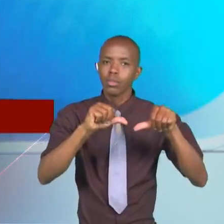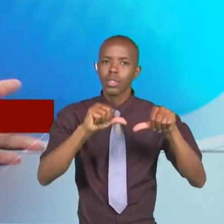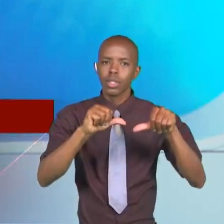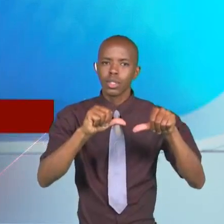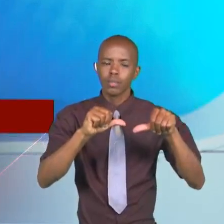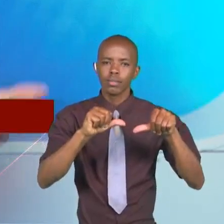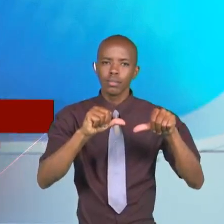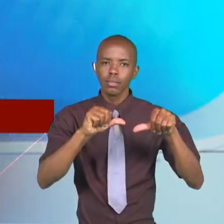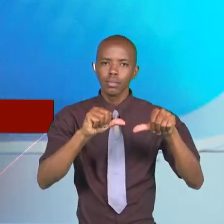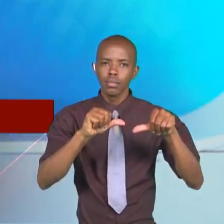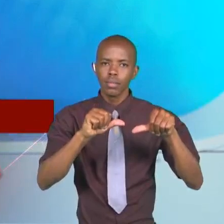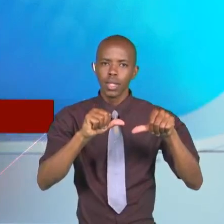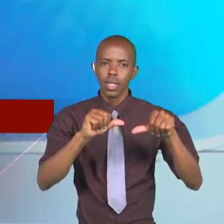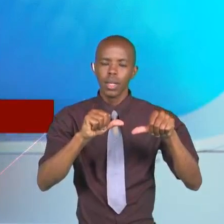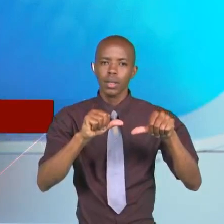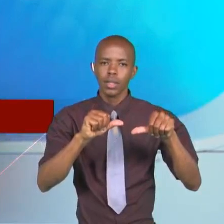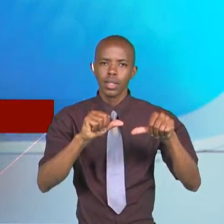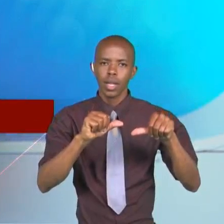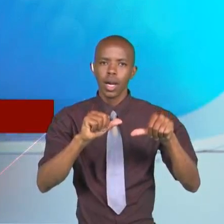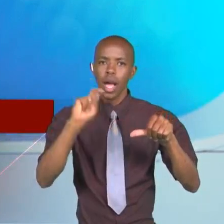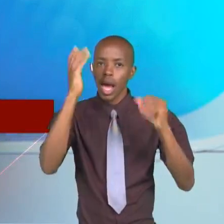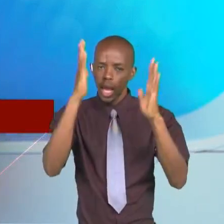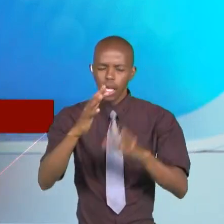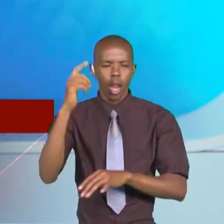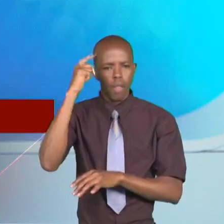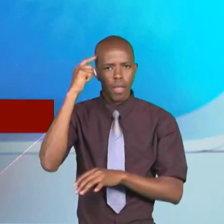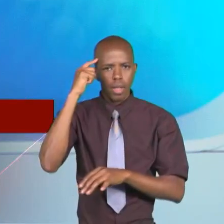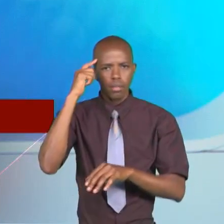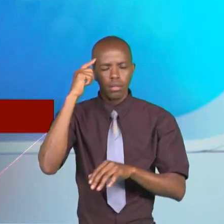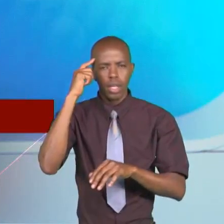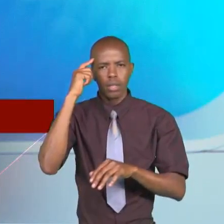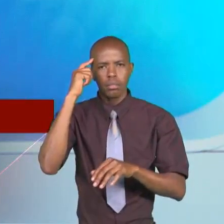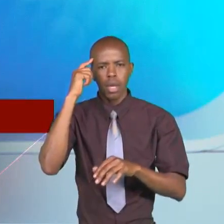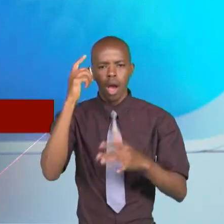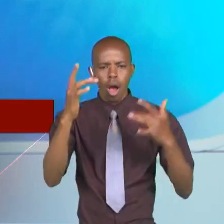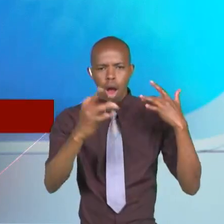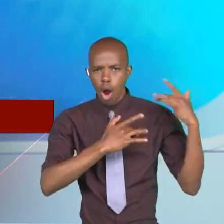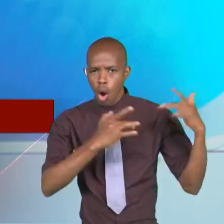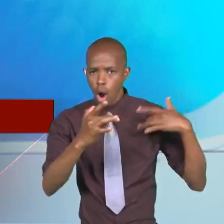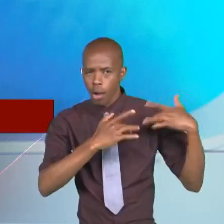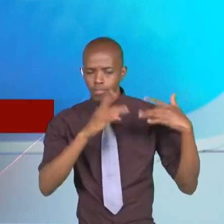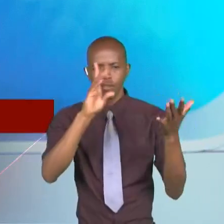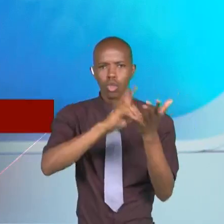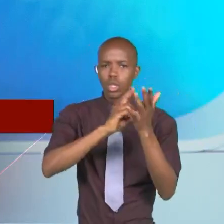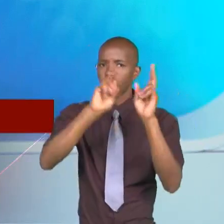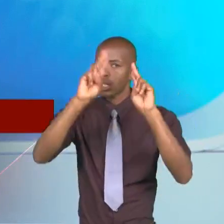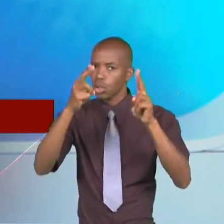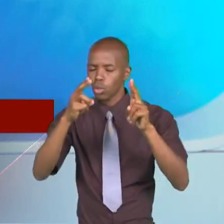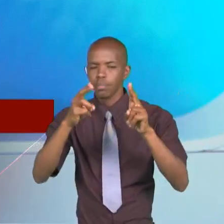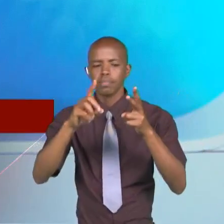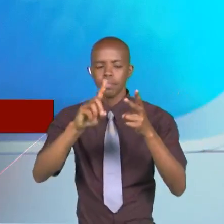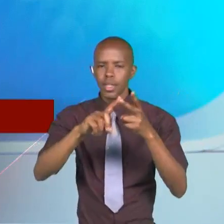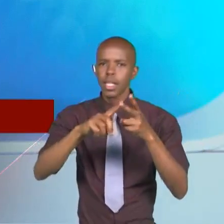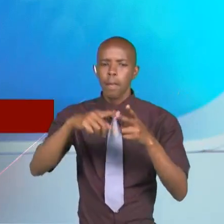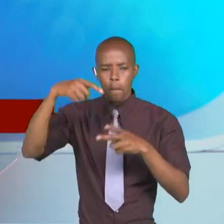currently what is presently preoccupying a lot of Kenyans' minds, of concern to a lot of Kenyans, is the doctors' issues and issues about